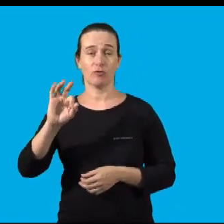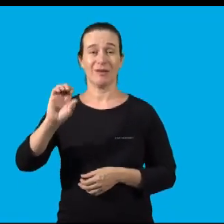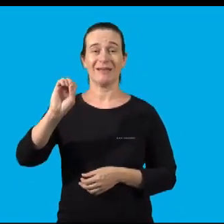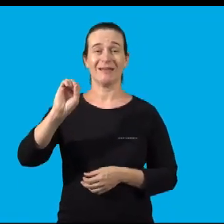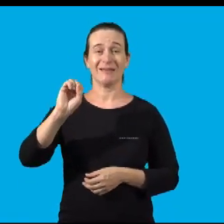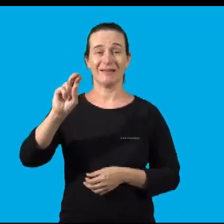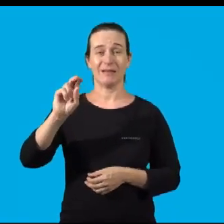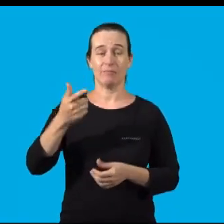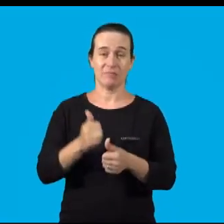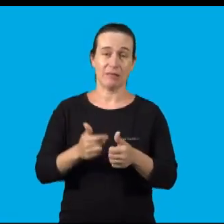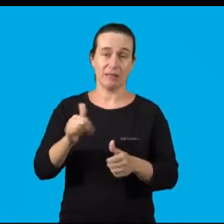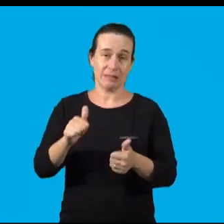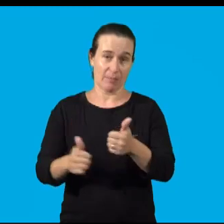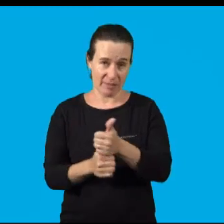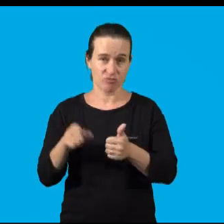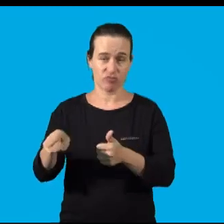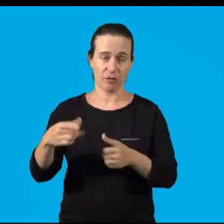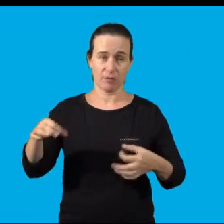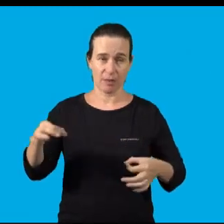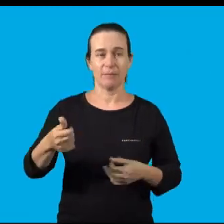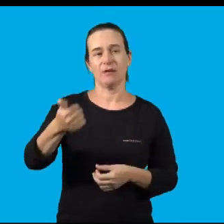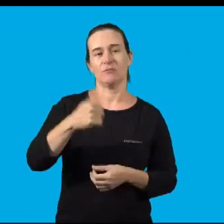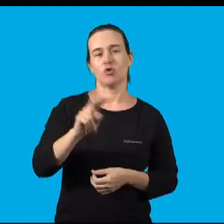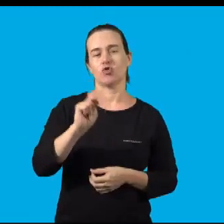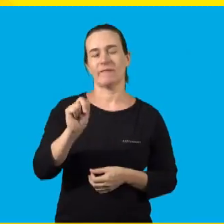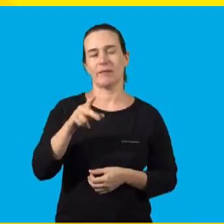as well as the November 2022 Paper 2.